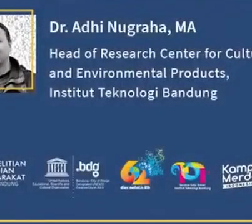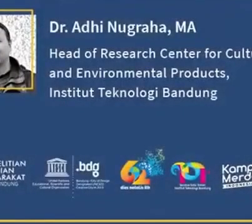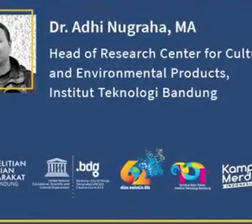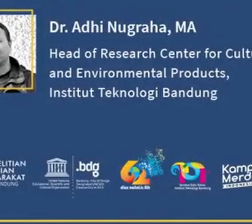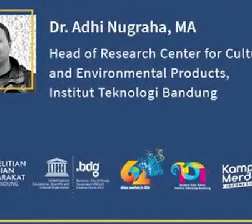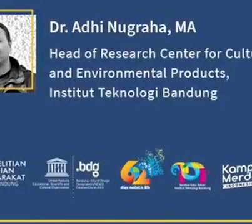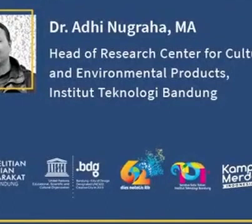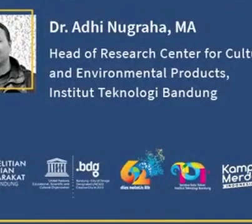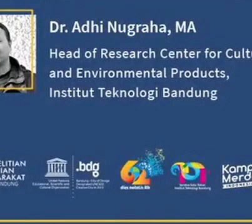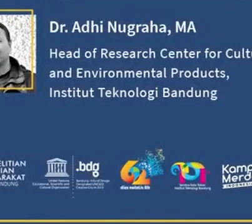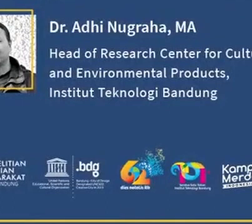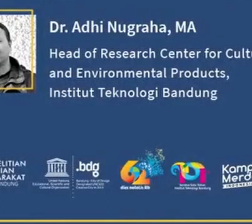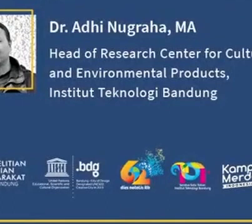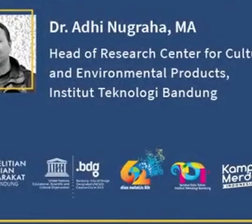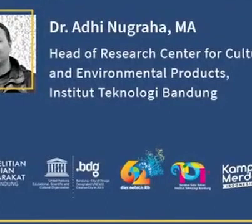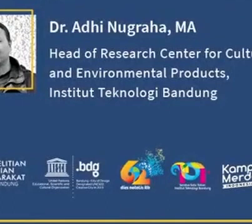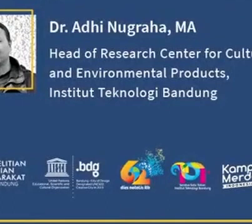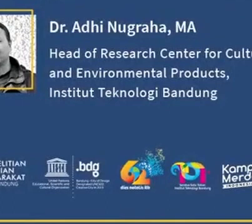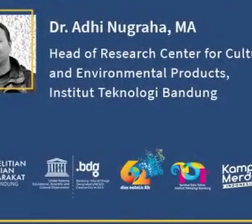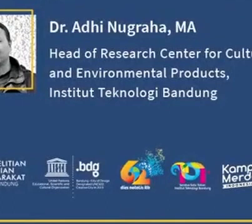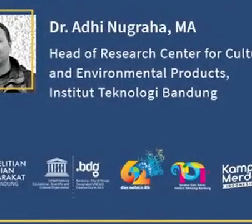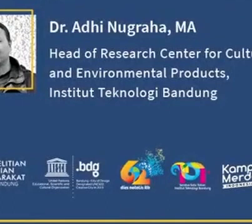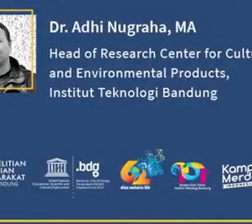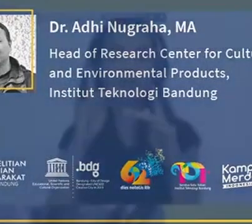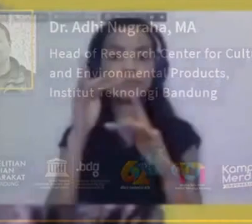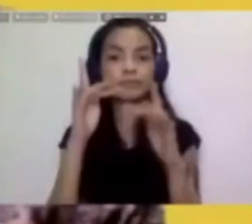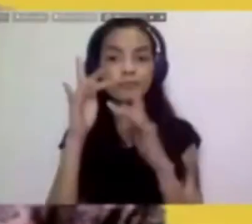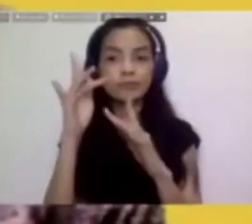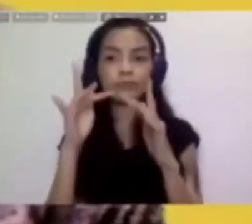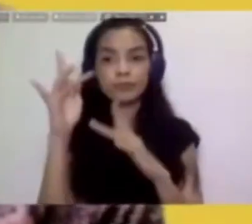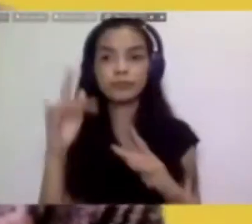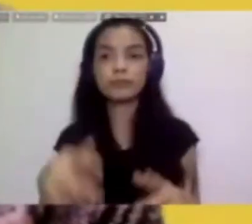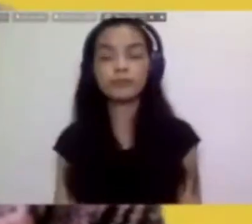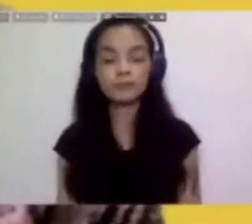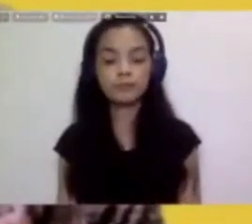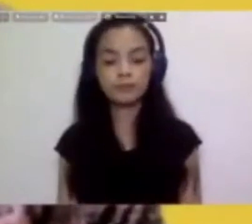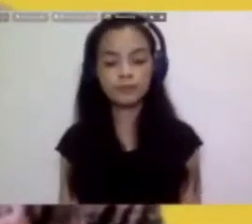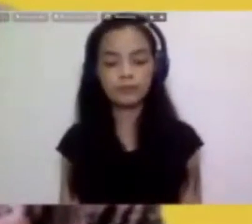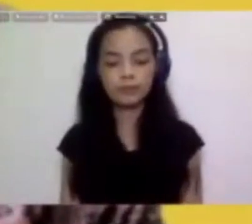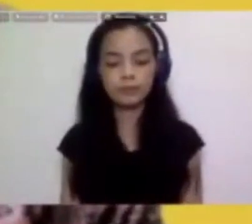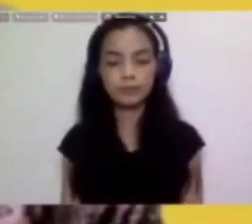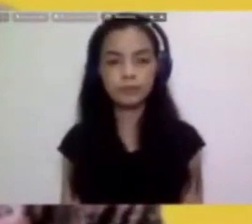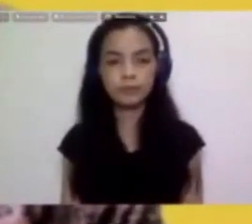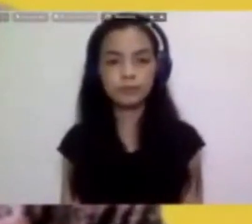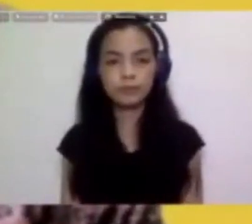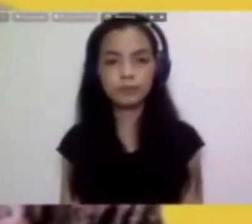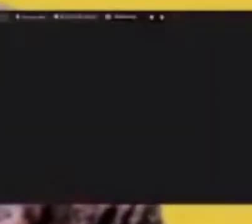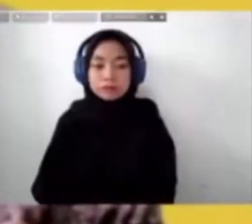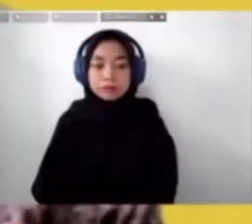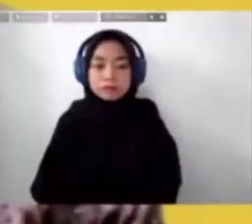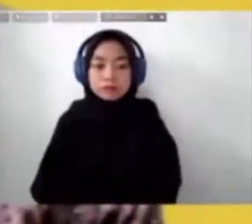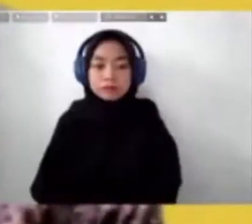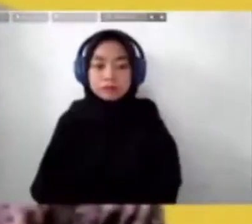Zarza have some kind of connection problems. I hope he can join us as soon